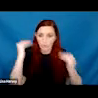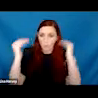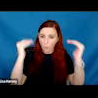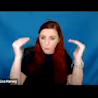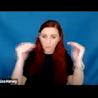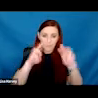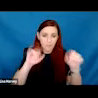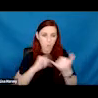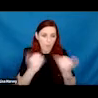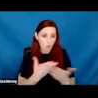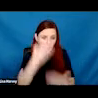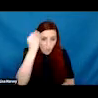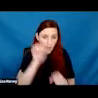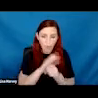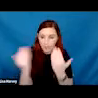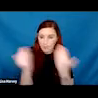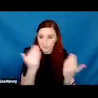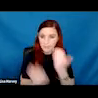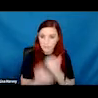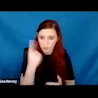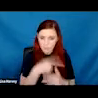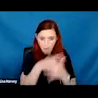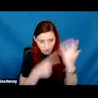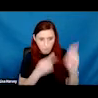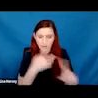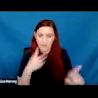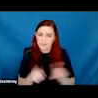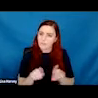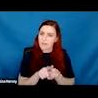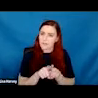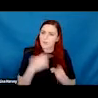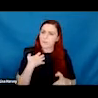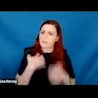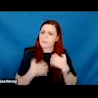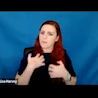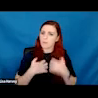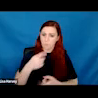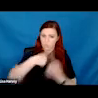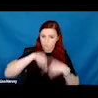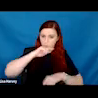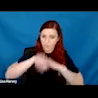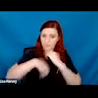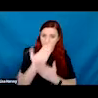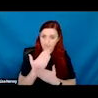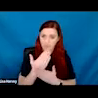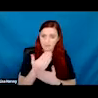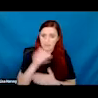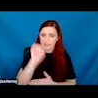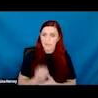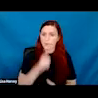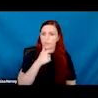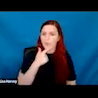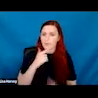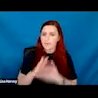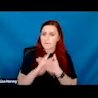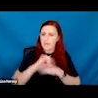literacy difficulties are also acknowledged. It was interesting that when we were developing the South Dublin play space, which I'll mention